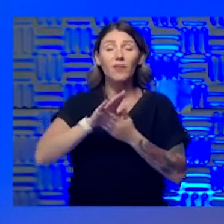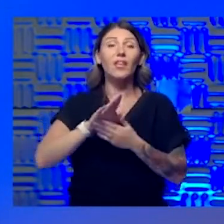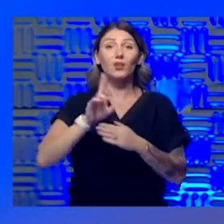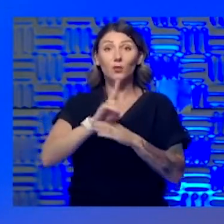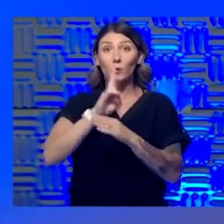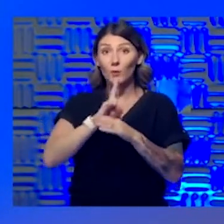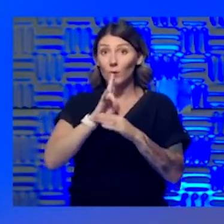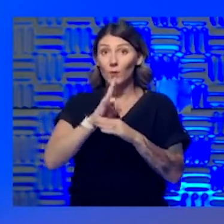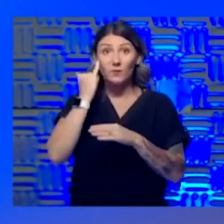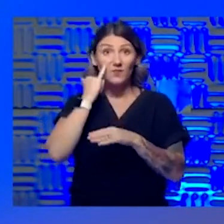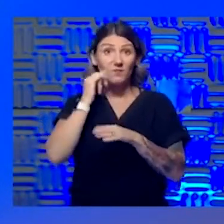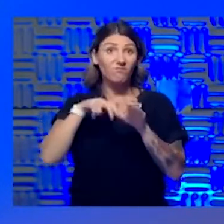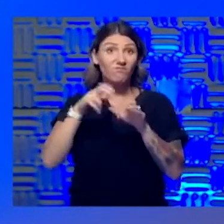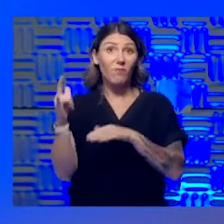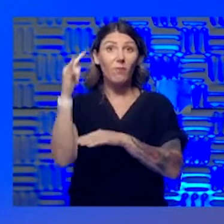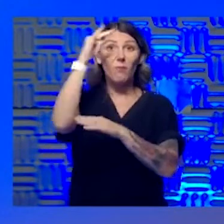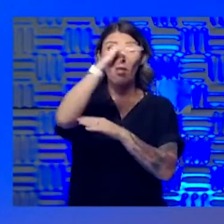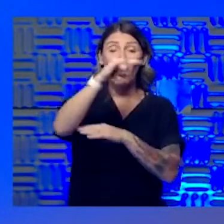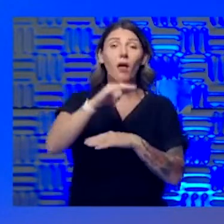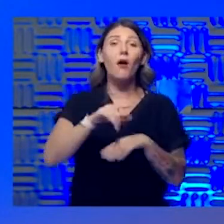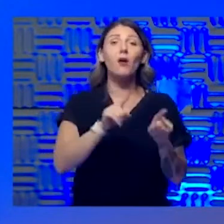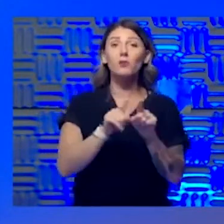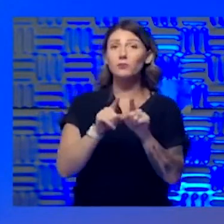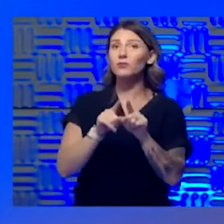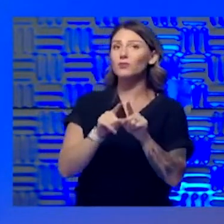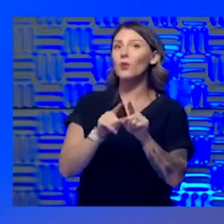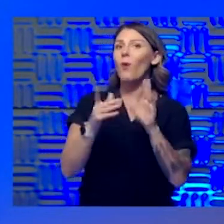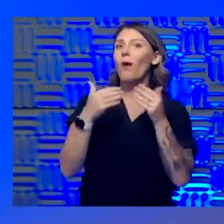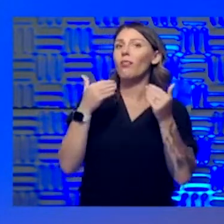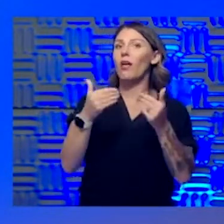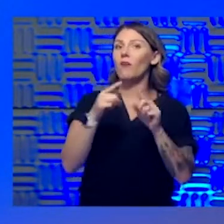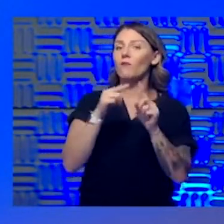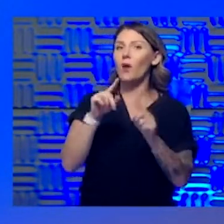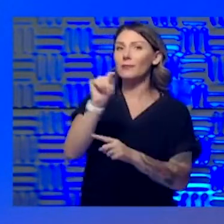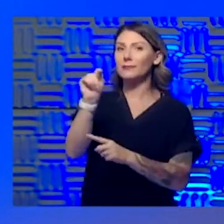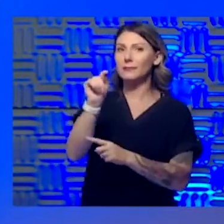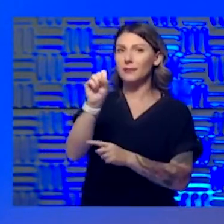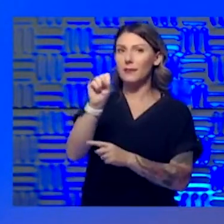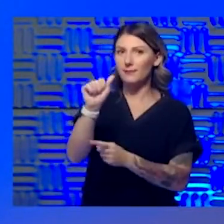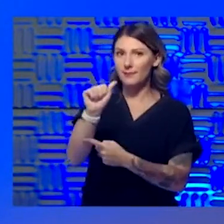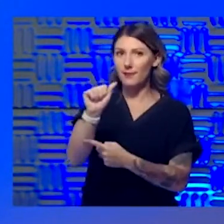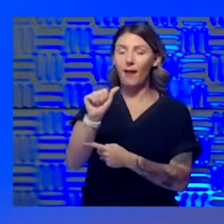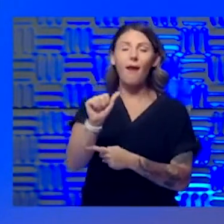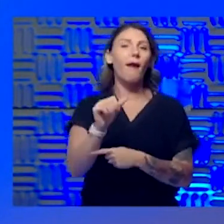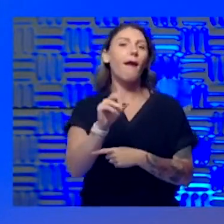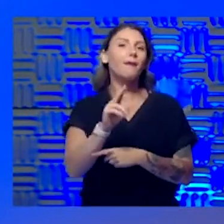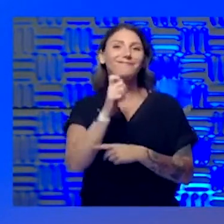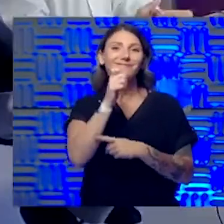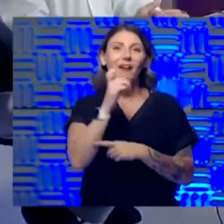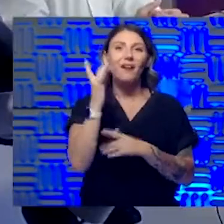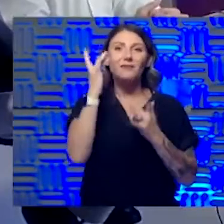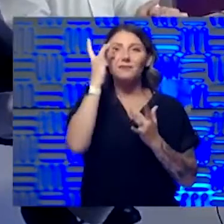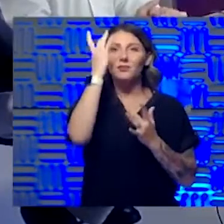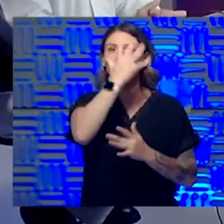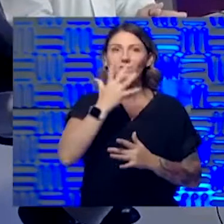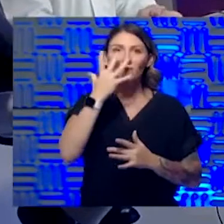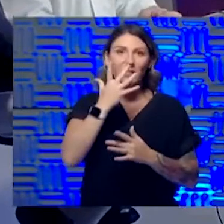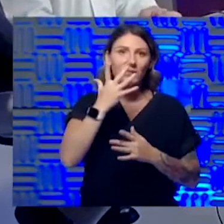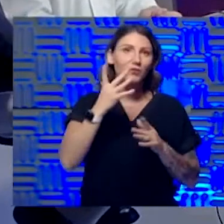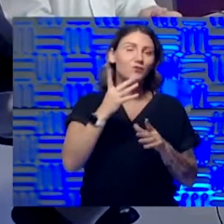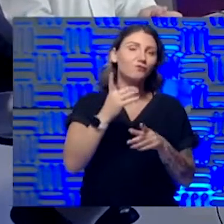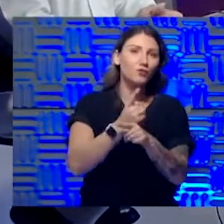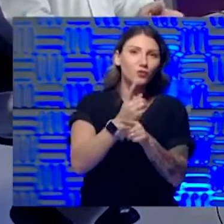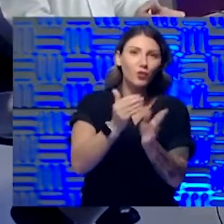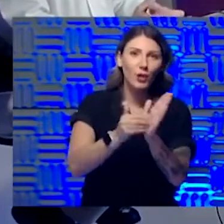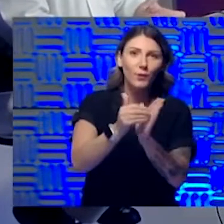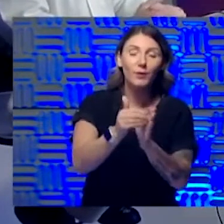plane, if it's in TSA regulations, using that frequently, not touching your face, those are going to be very important things to do. Yeah.